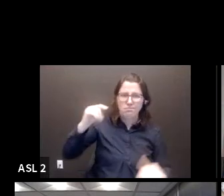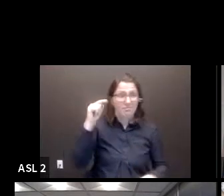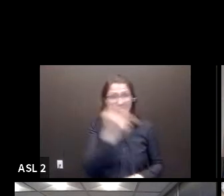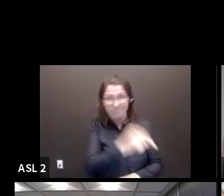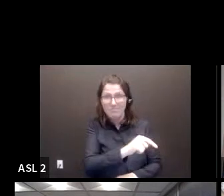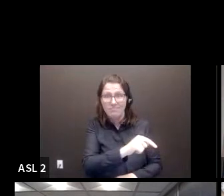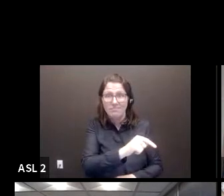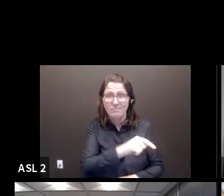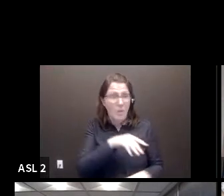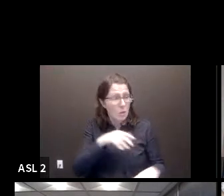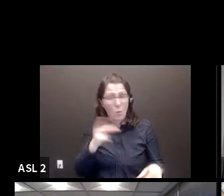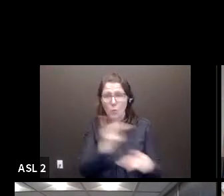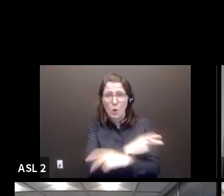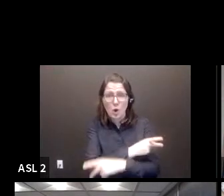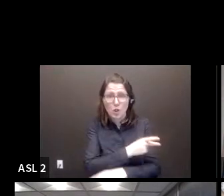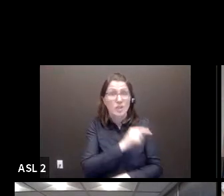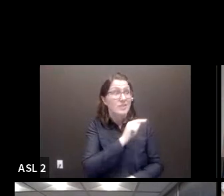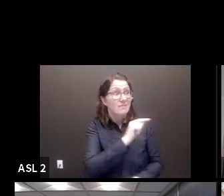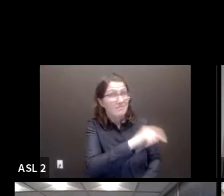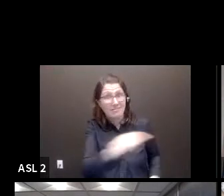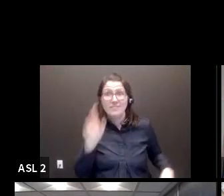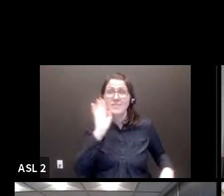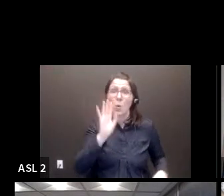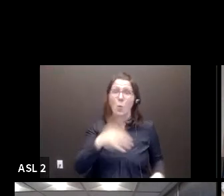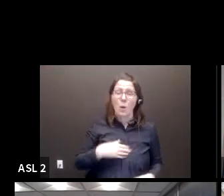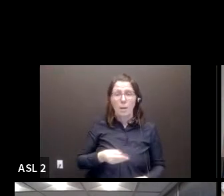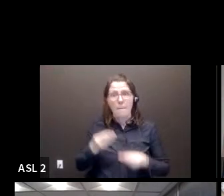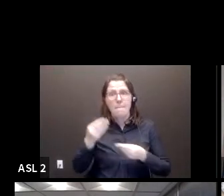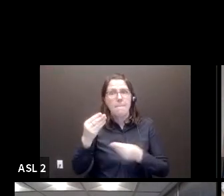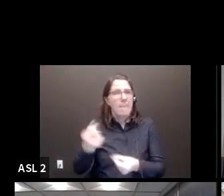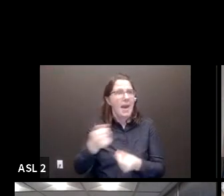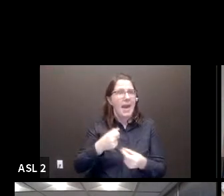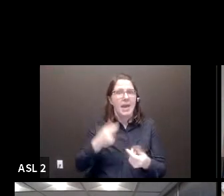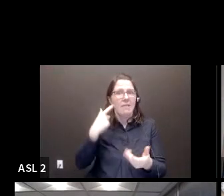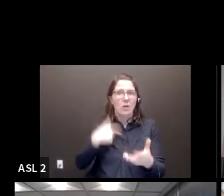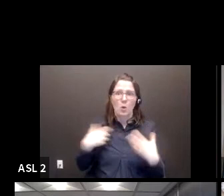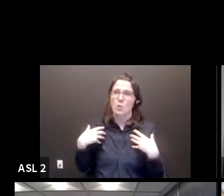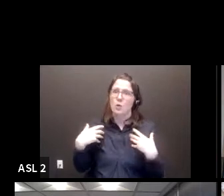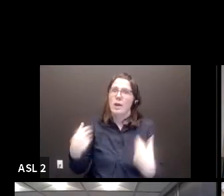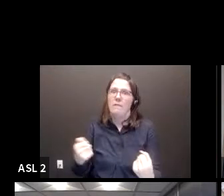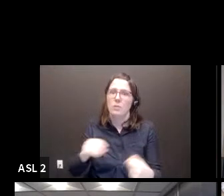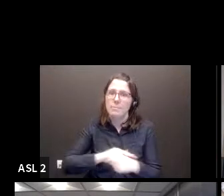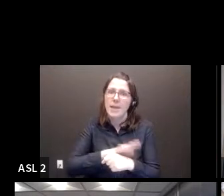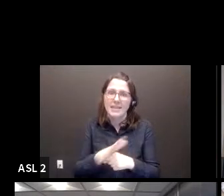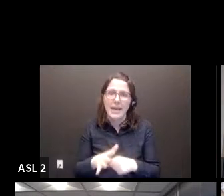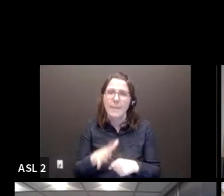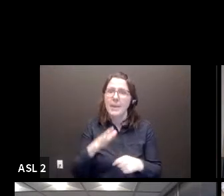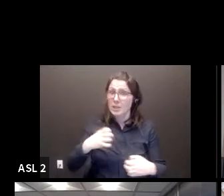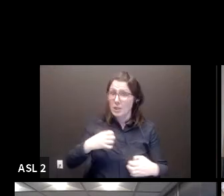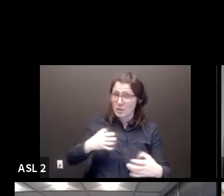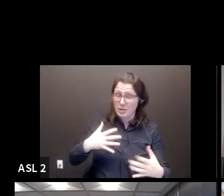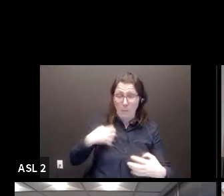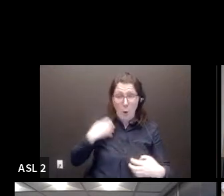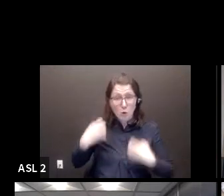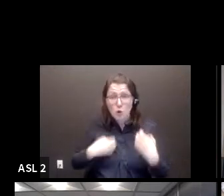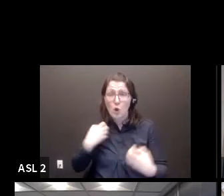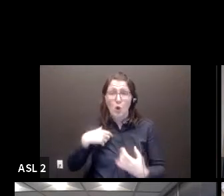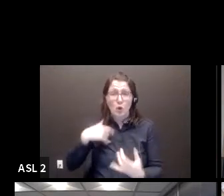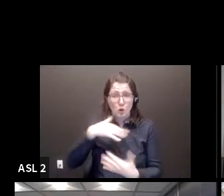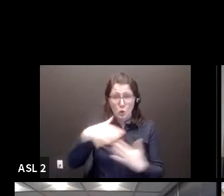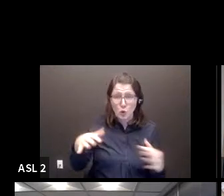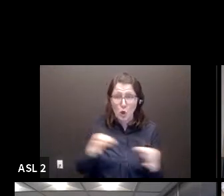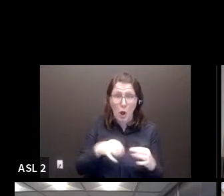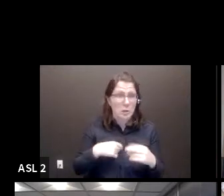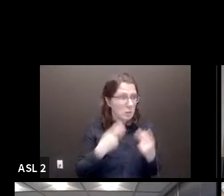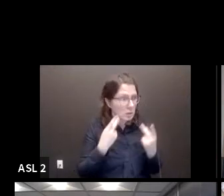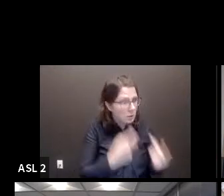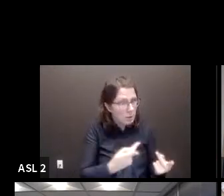to pay the social and emotional cost of attempting to recover from this pandemic you know i work with young people i've never seen so much anxiety depression and symptoms of